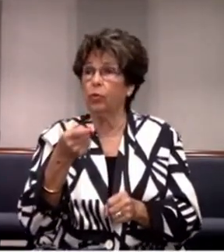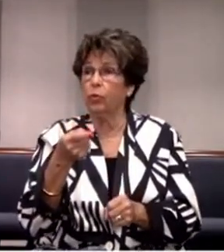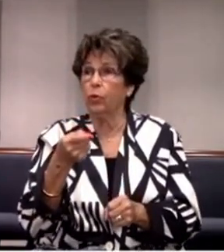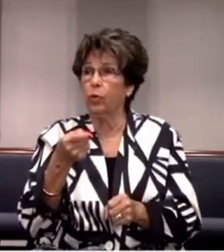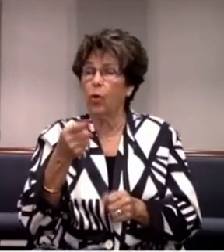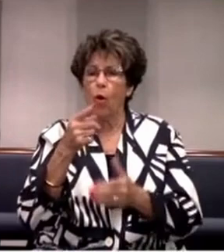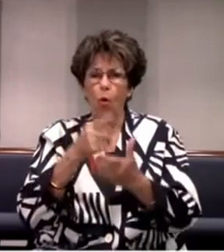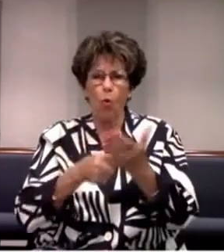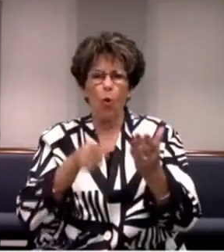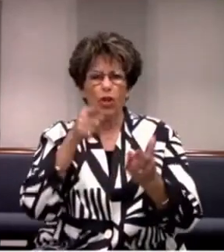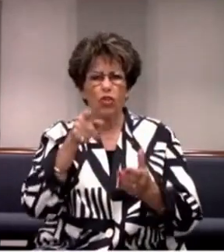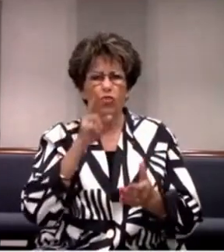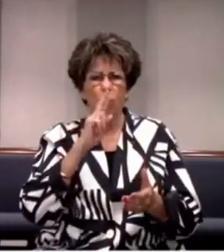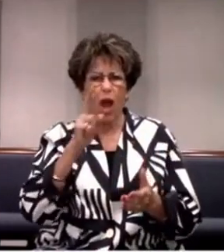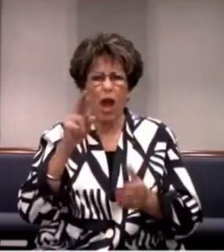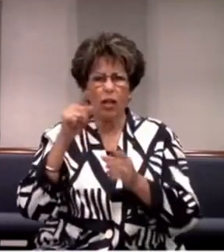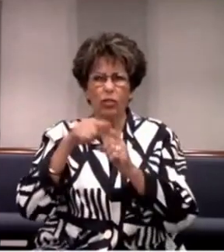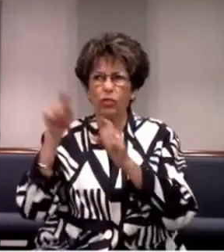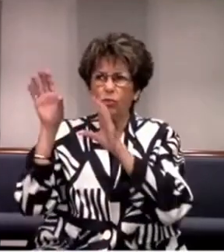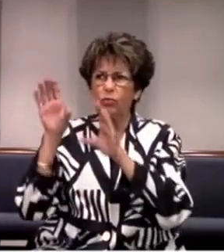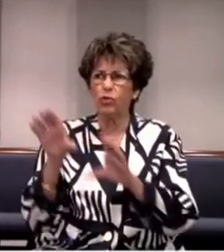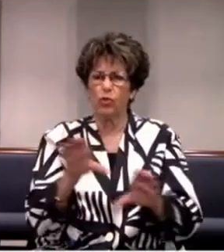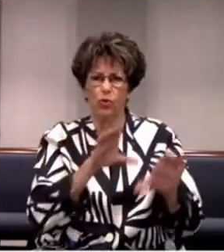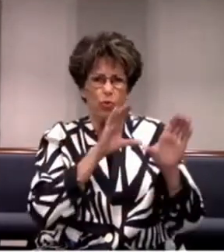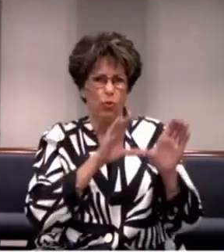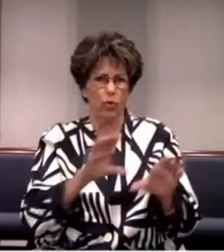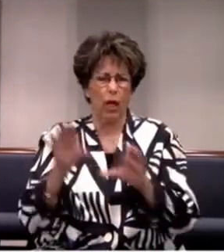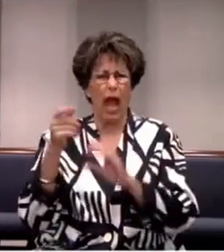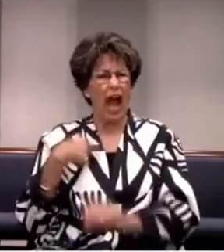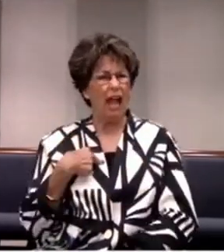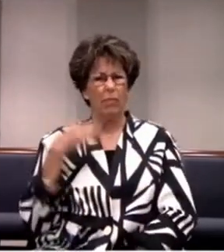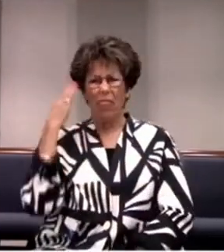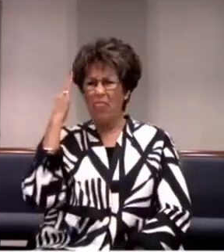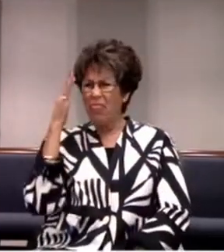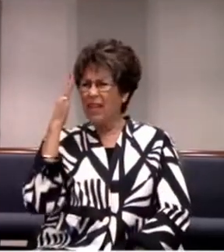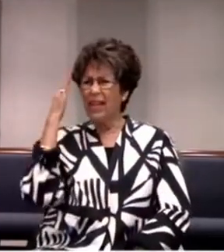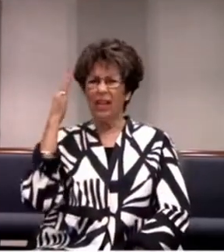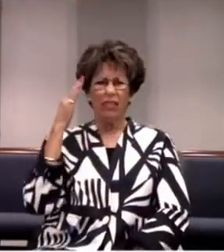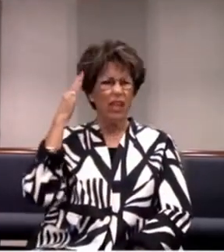do." I have been meditating that like crazy.